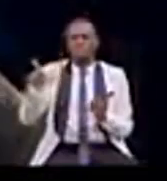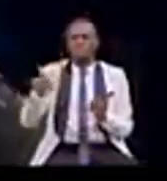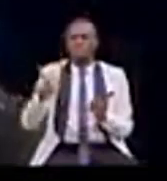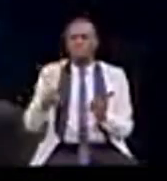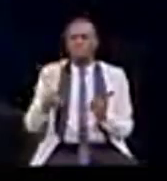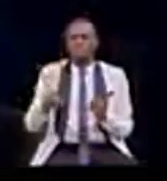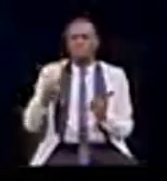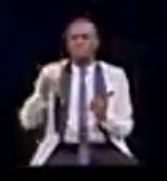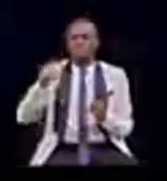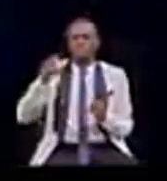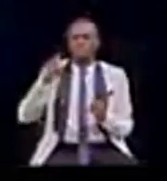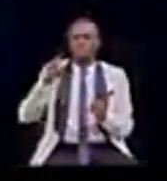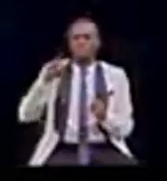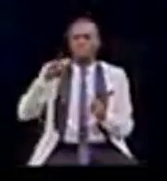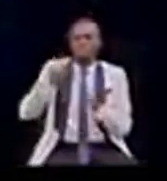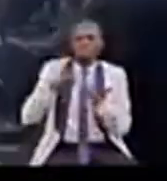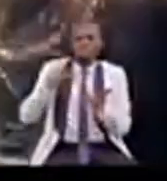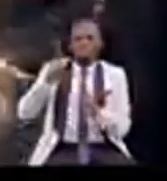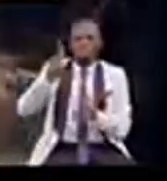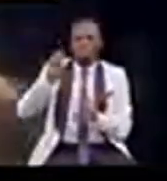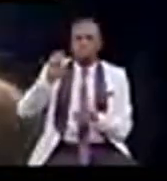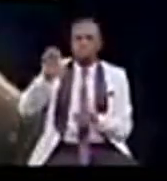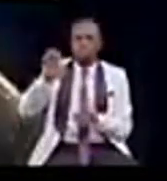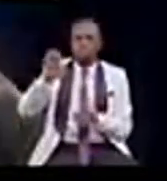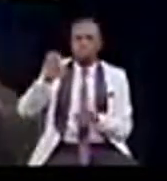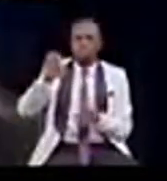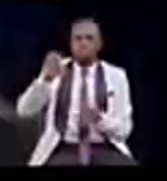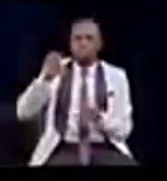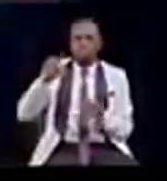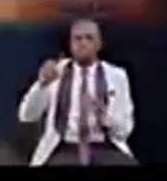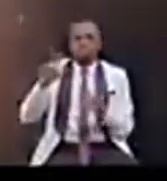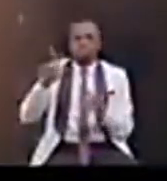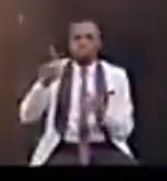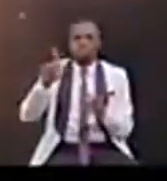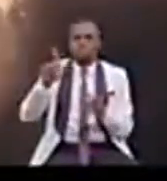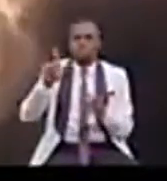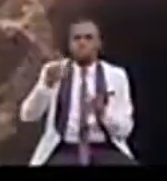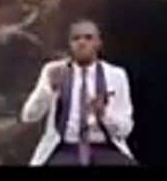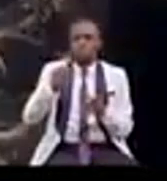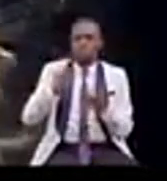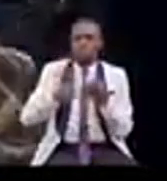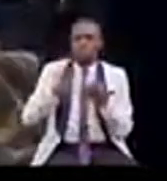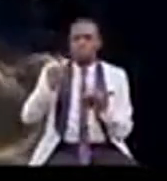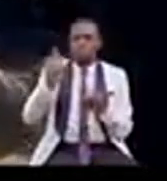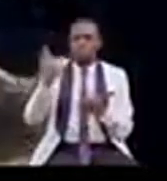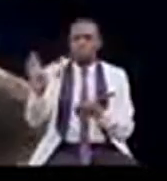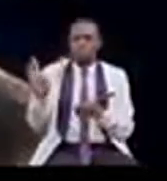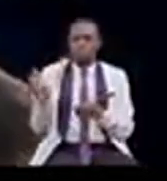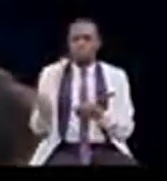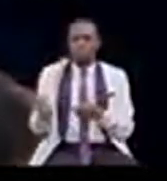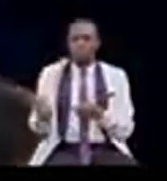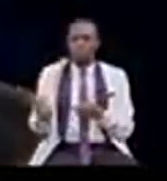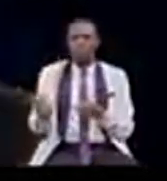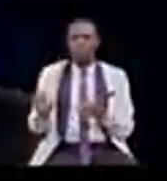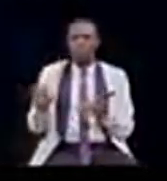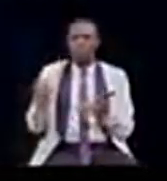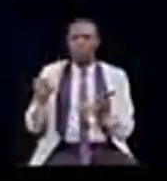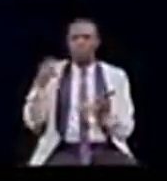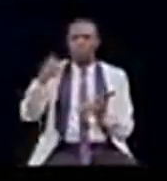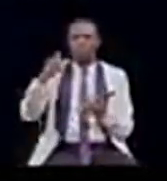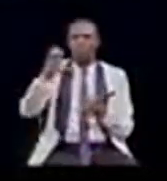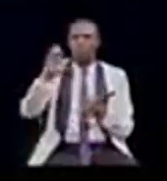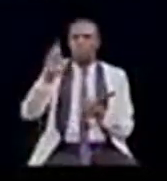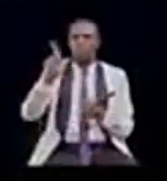December 21 to December 26, 2023, 1600 hours GMT daily. It's a double dose, GCK and